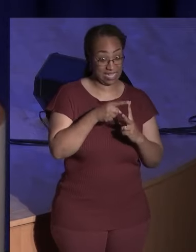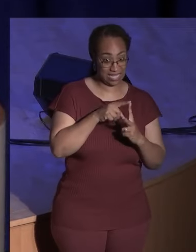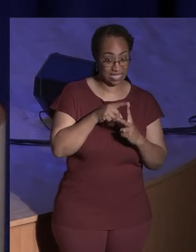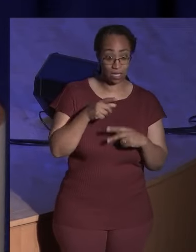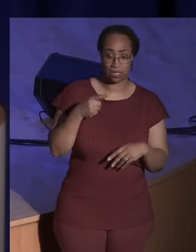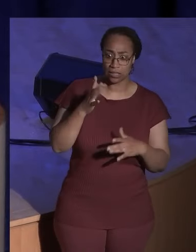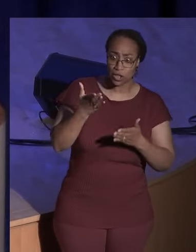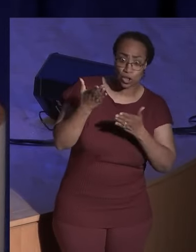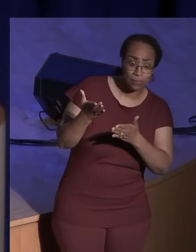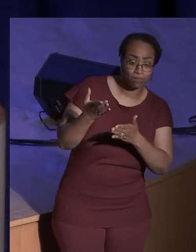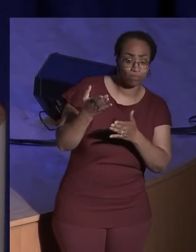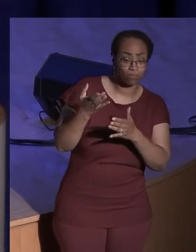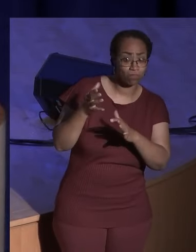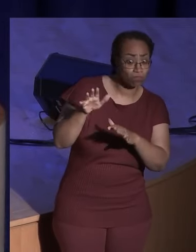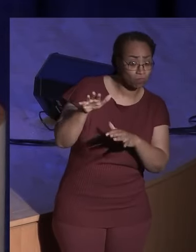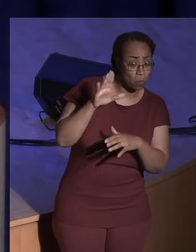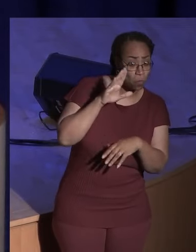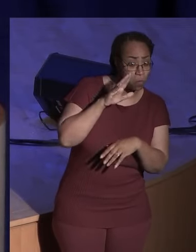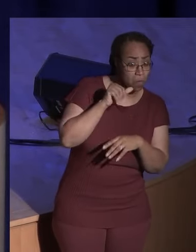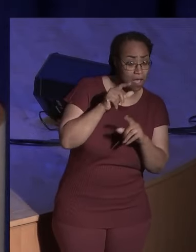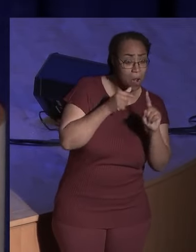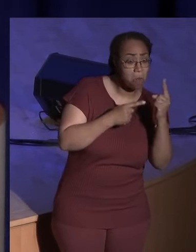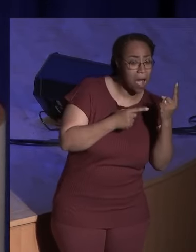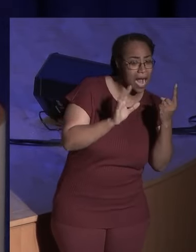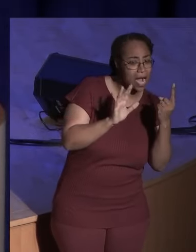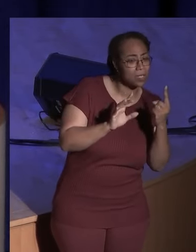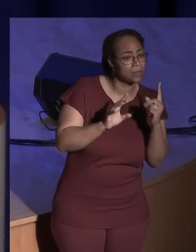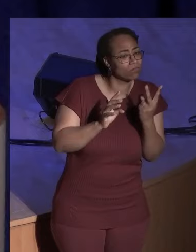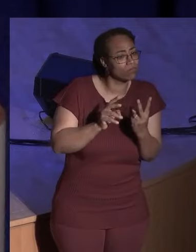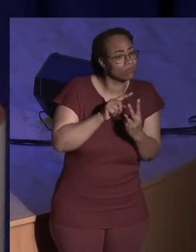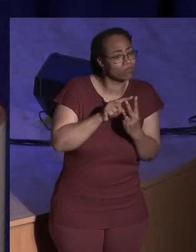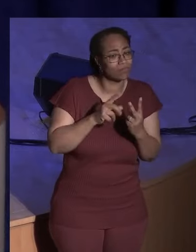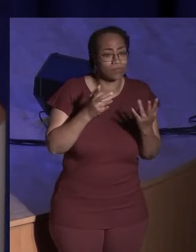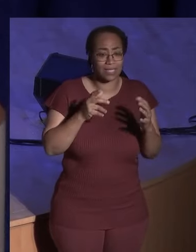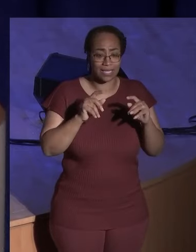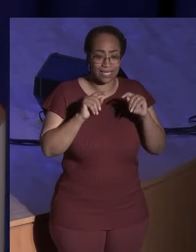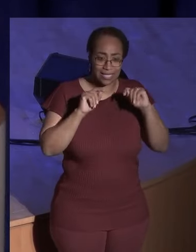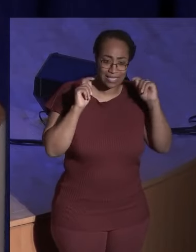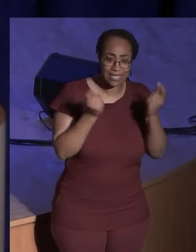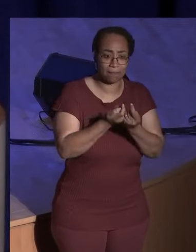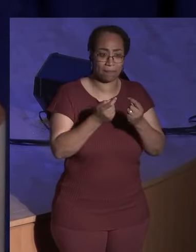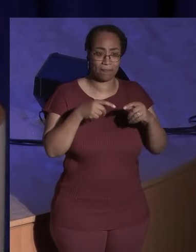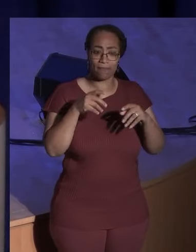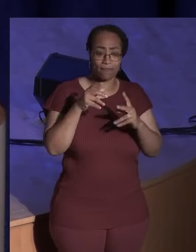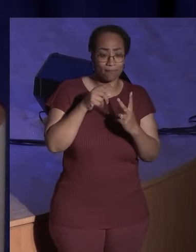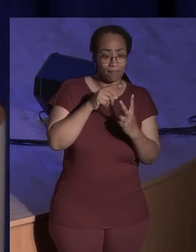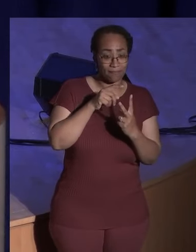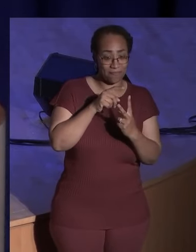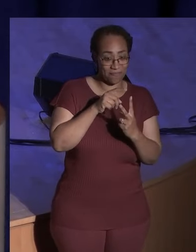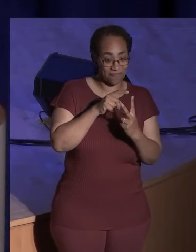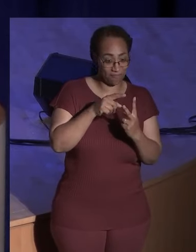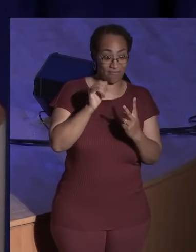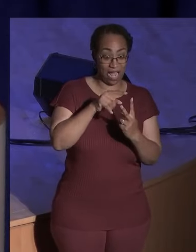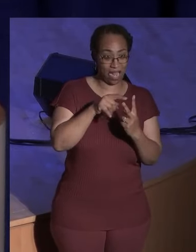the entire festival into a celebration of this museum. At the end of the day, I think it was one of the best decisions that I have made